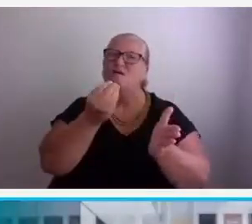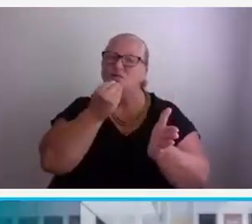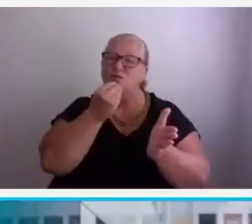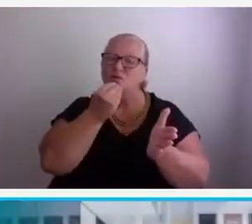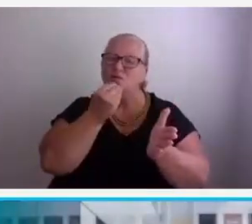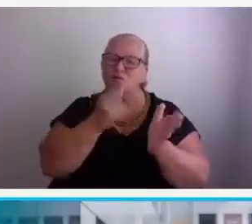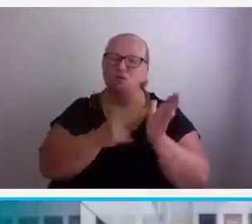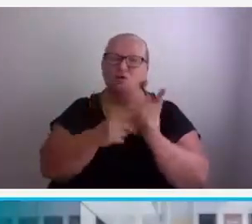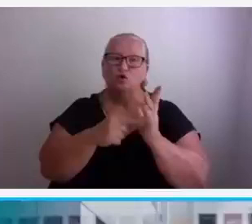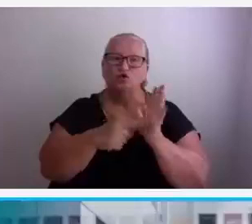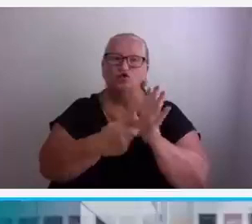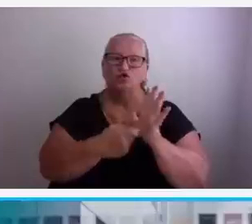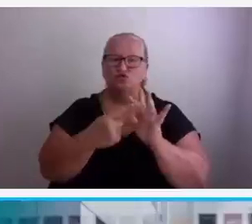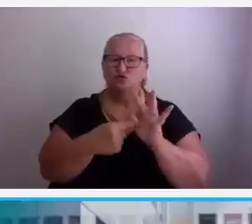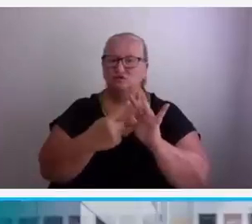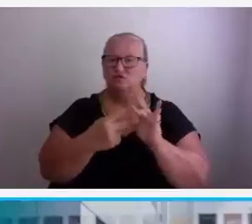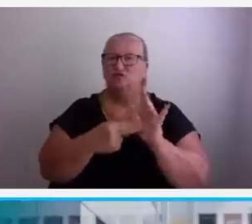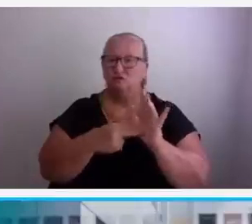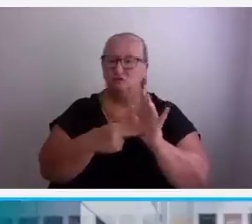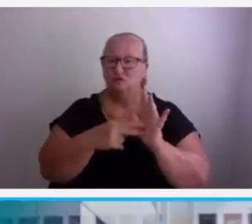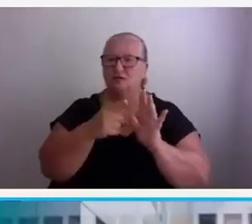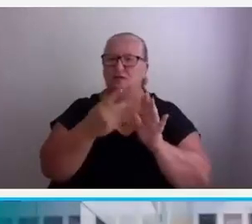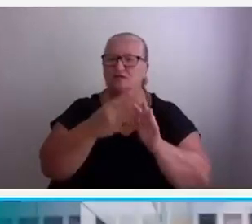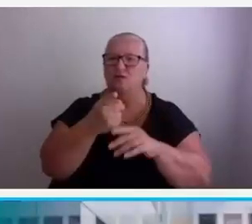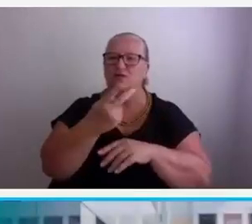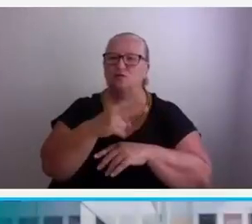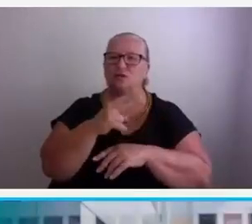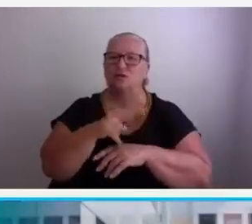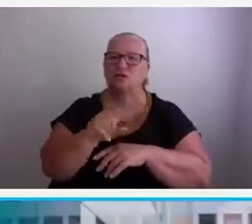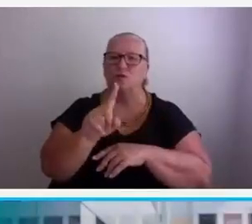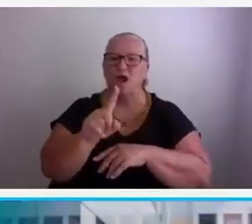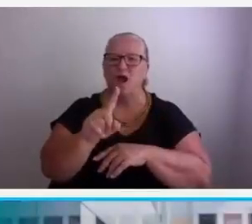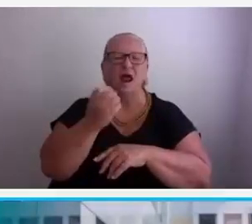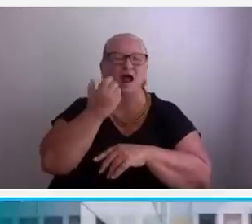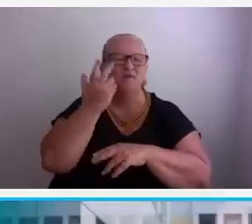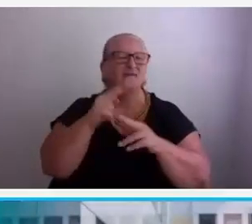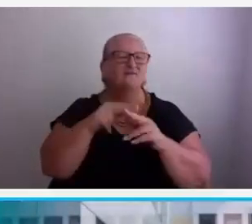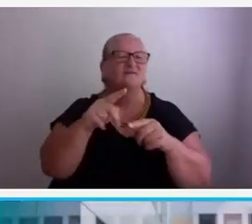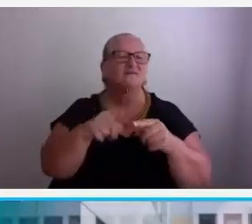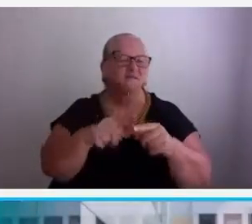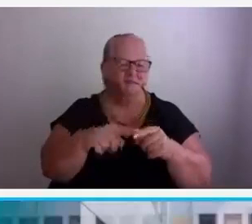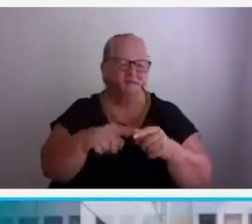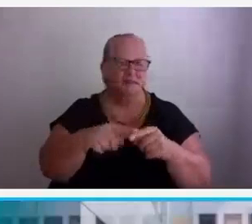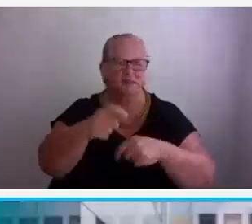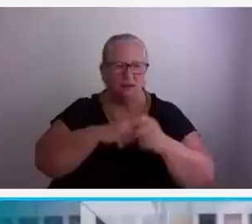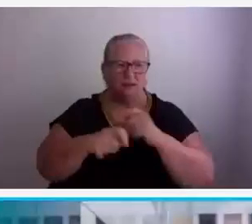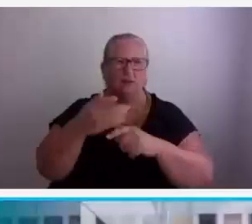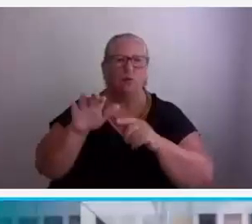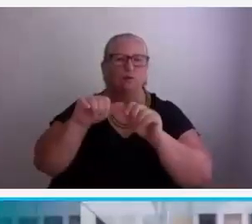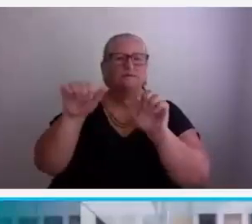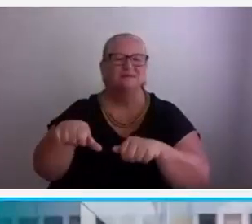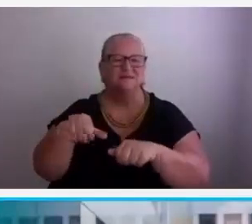Report, which has been the requirement to receive the 2021 basic daily fee, which is being rolled into the AN-ACC funding model from October this